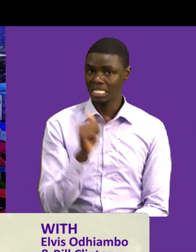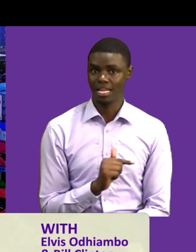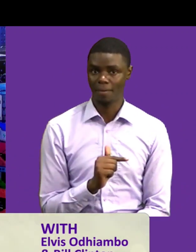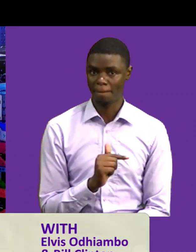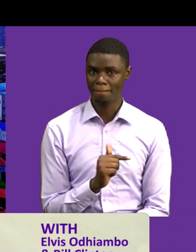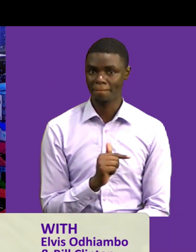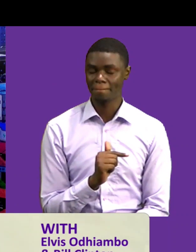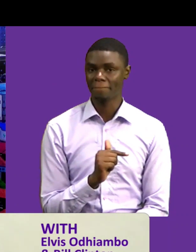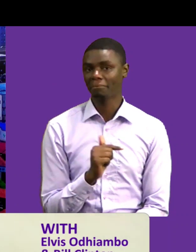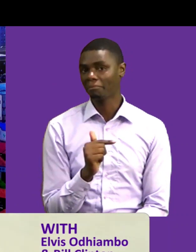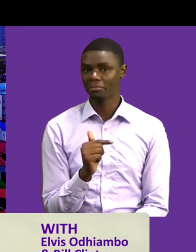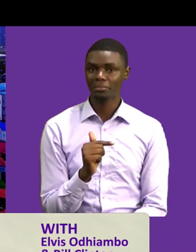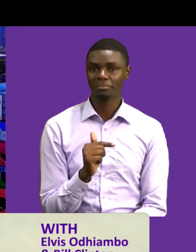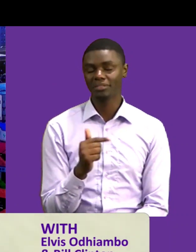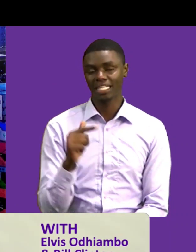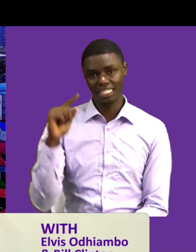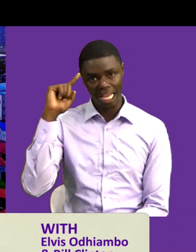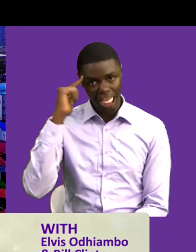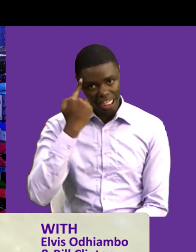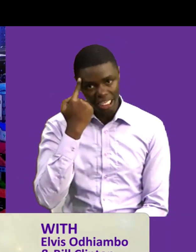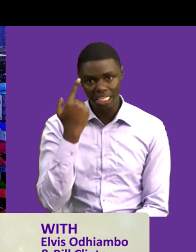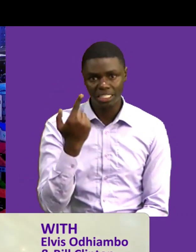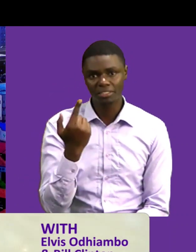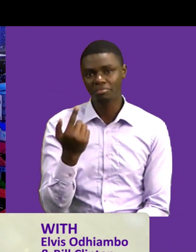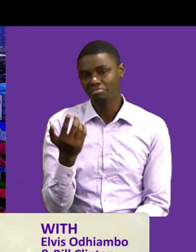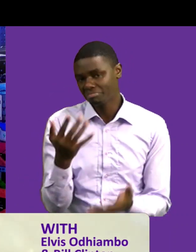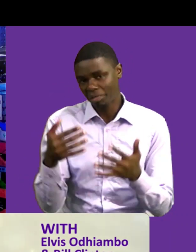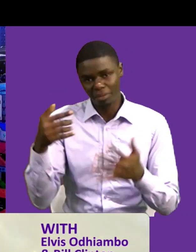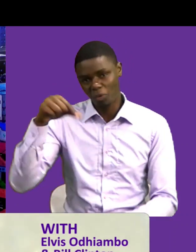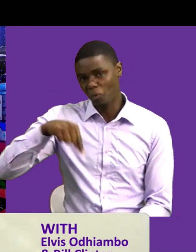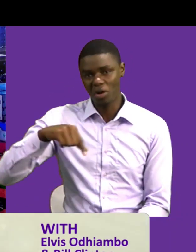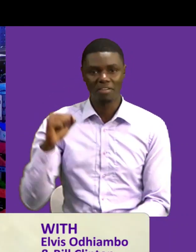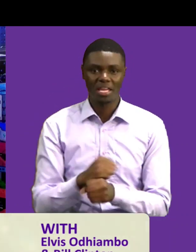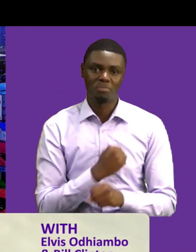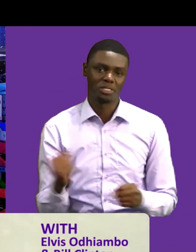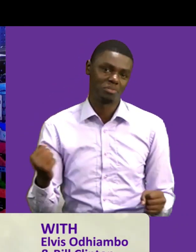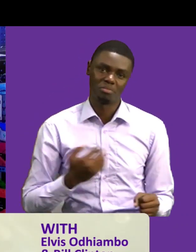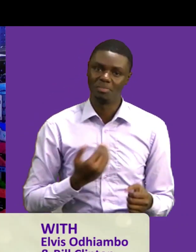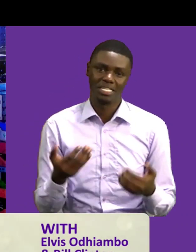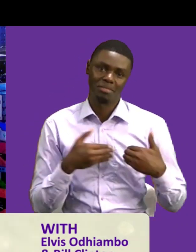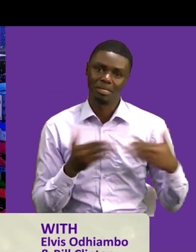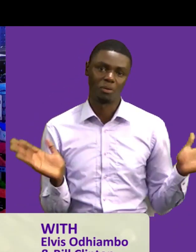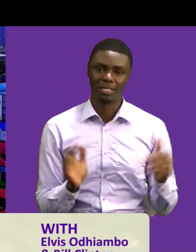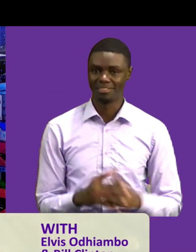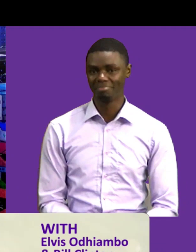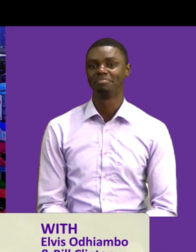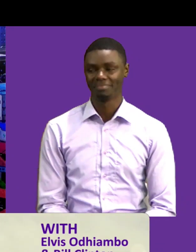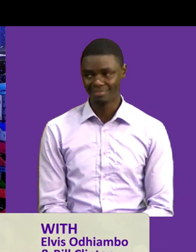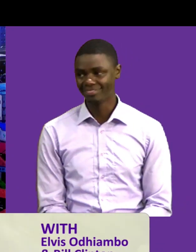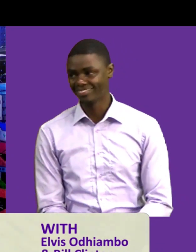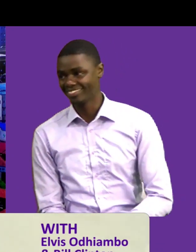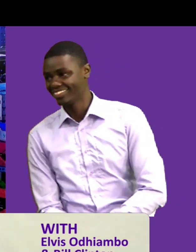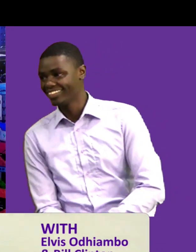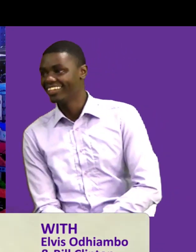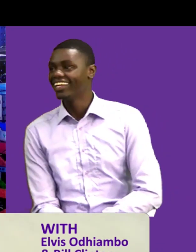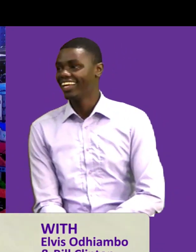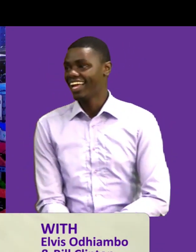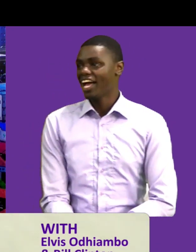Tanzania, but I think they may not qualify. Let me be clear there.